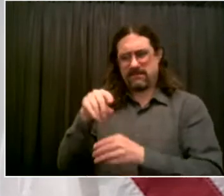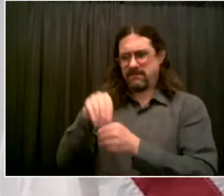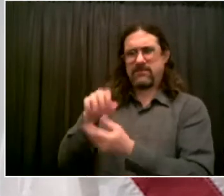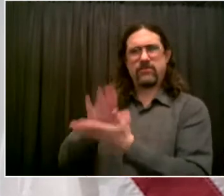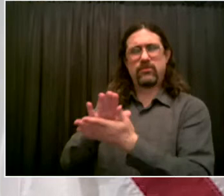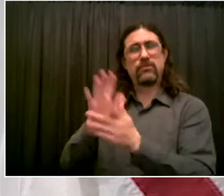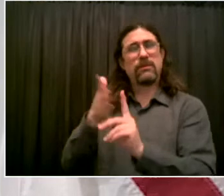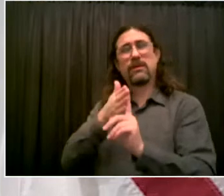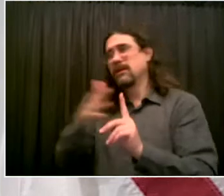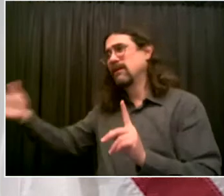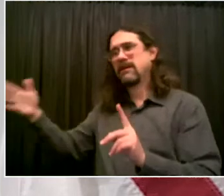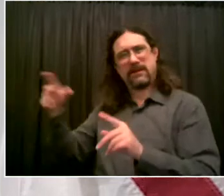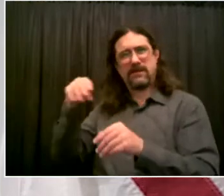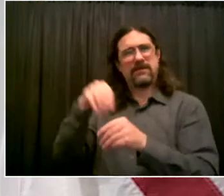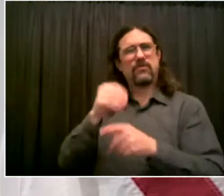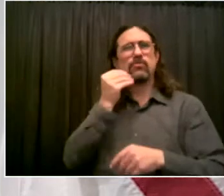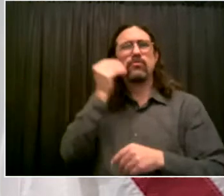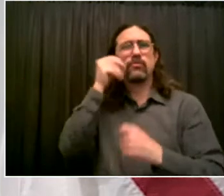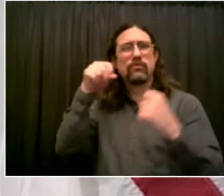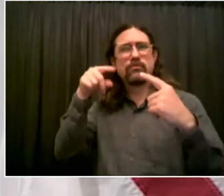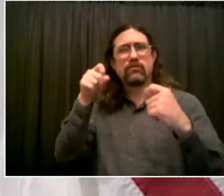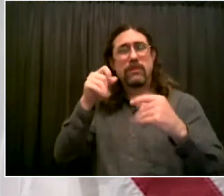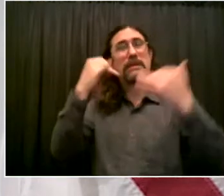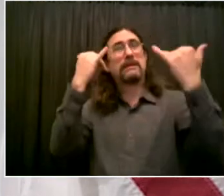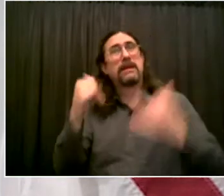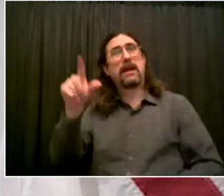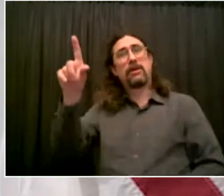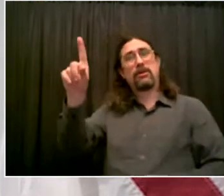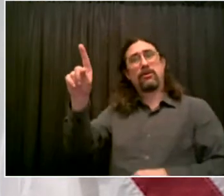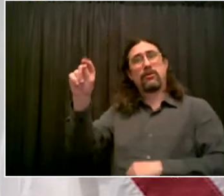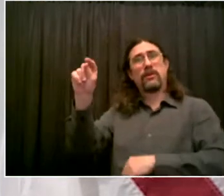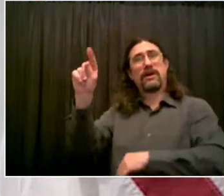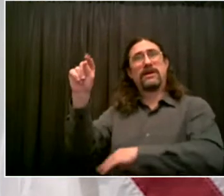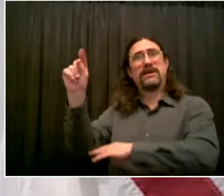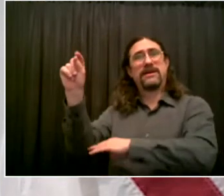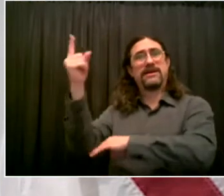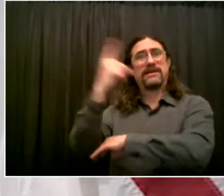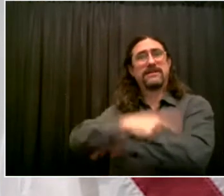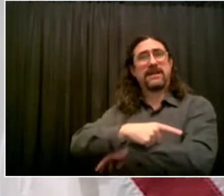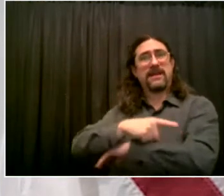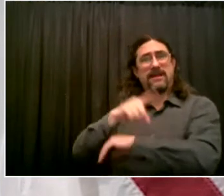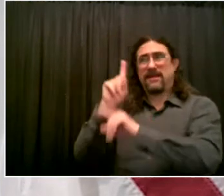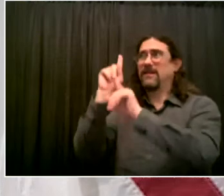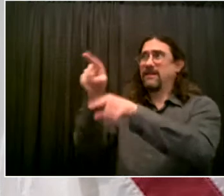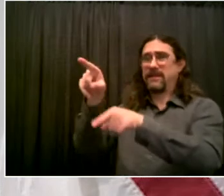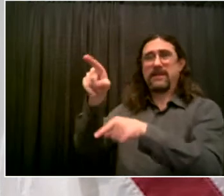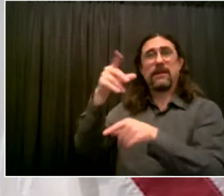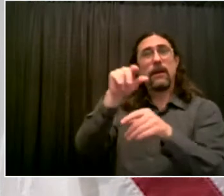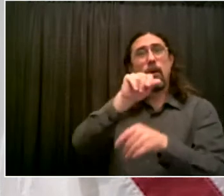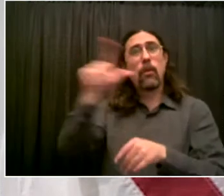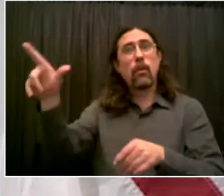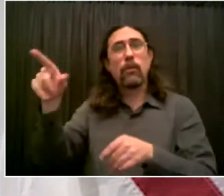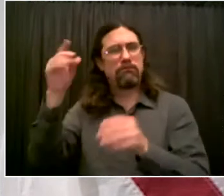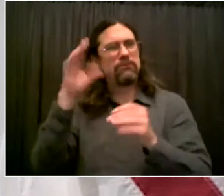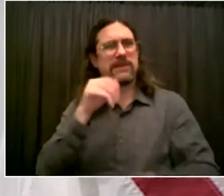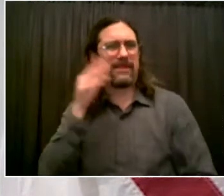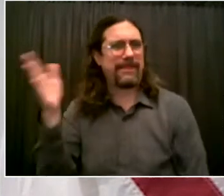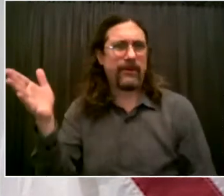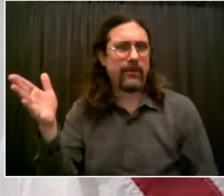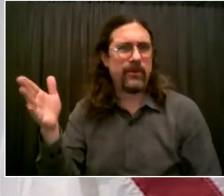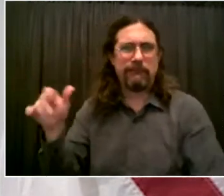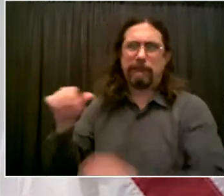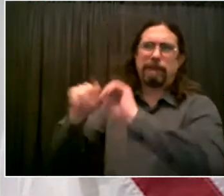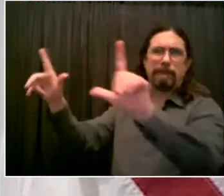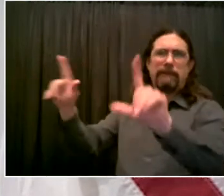I want to know the details from the DOE of that. The fact is, the